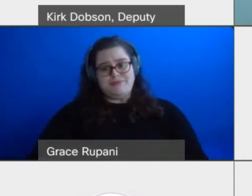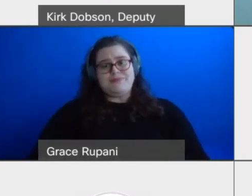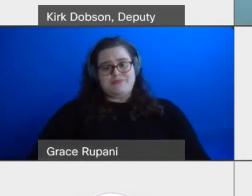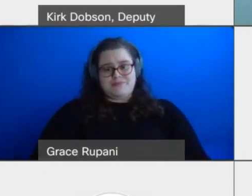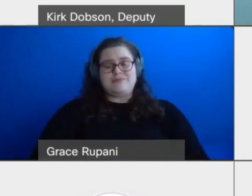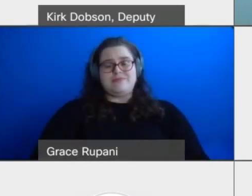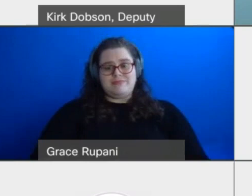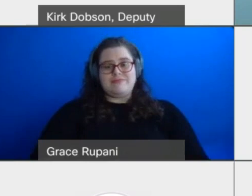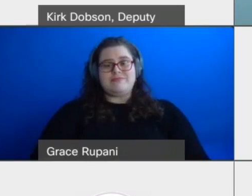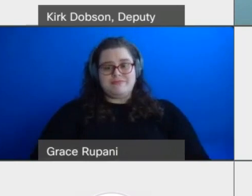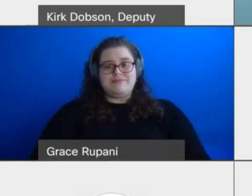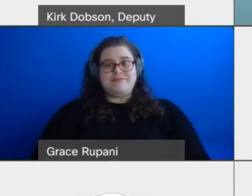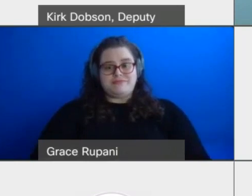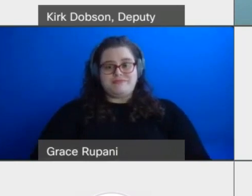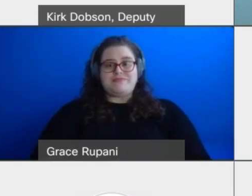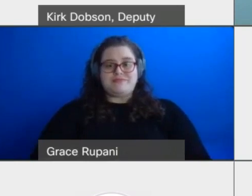because